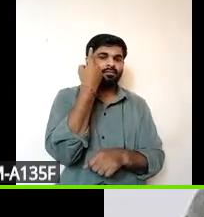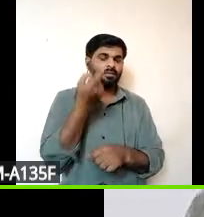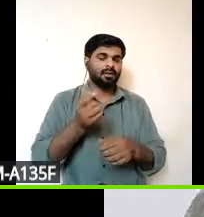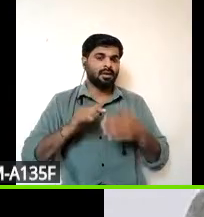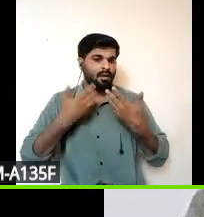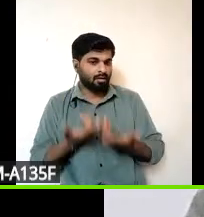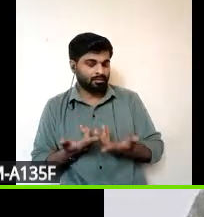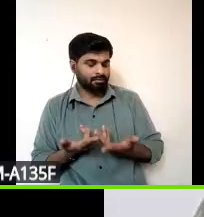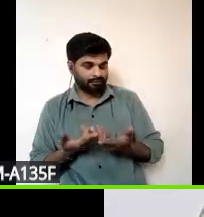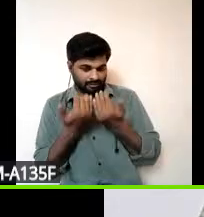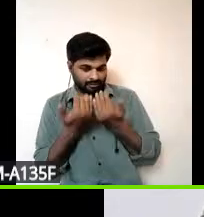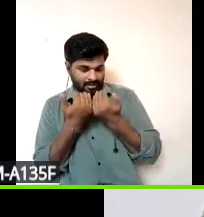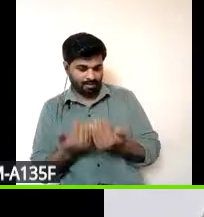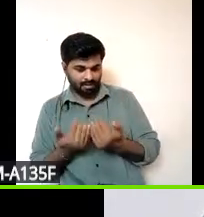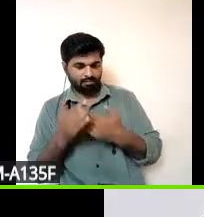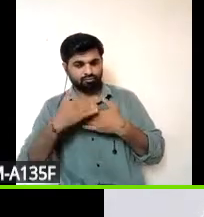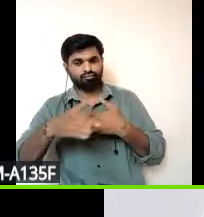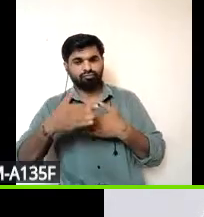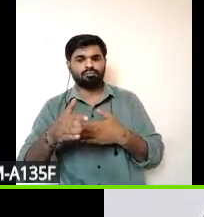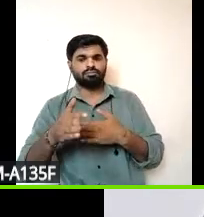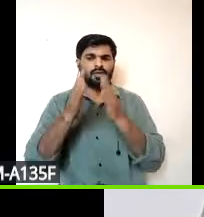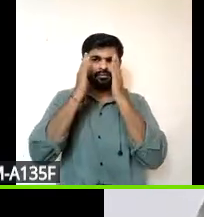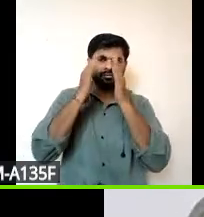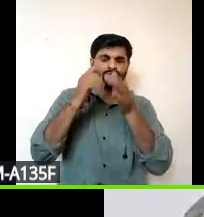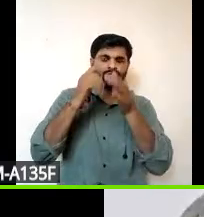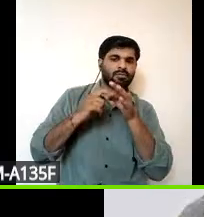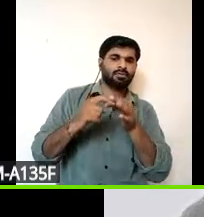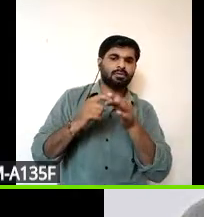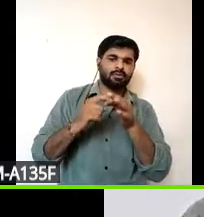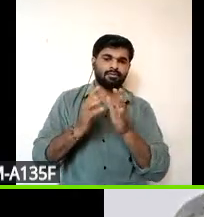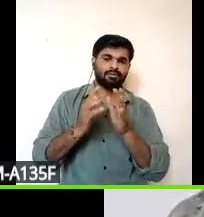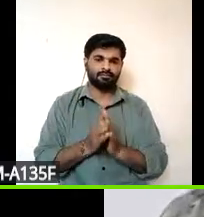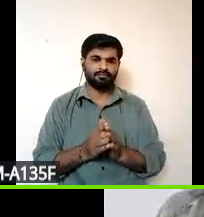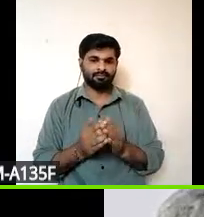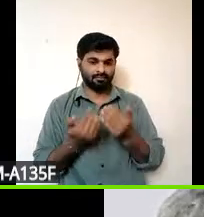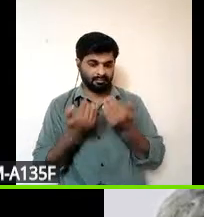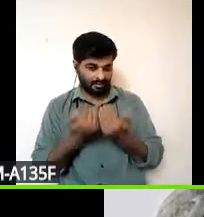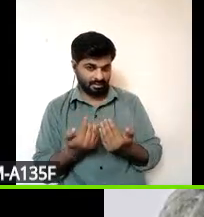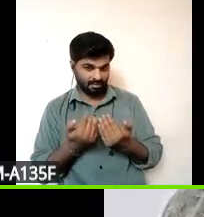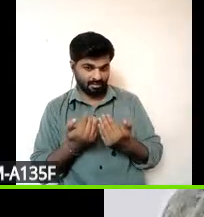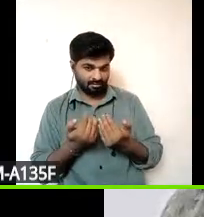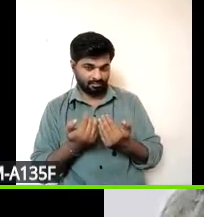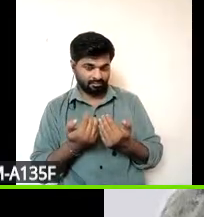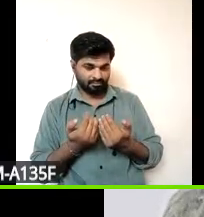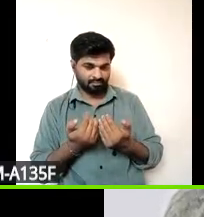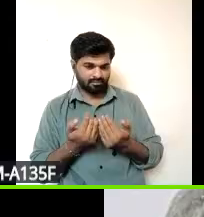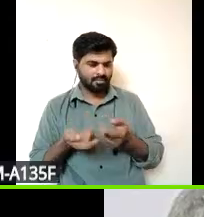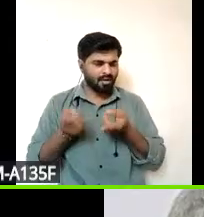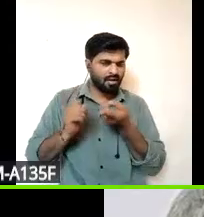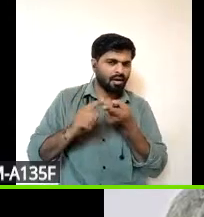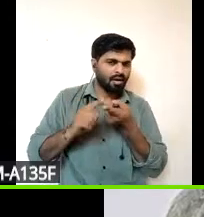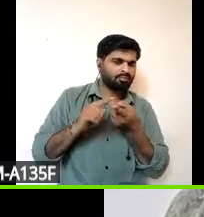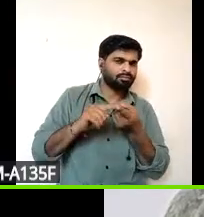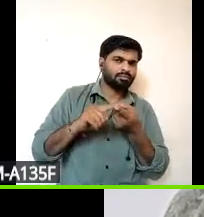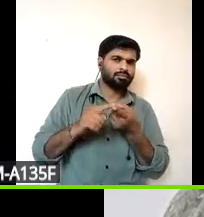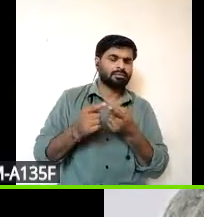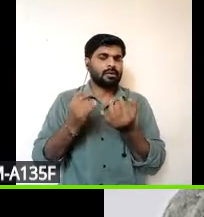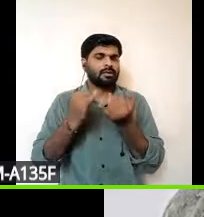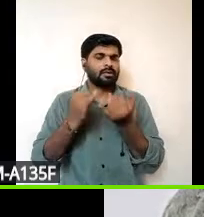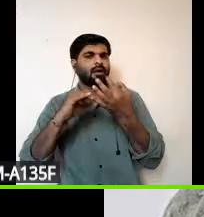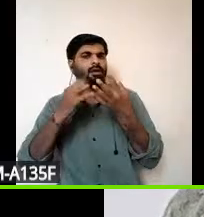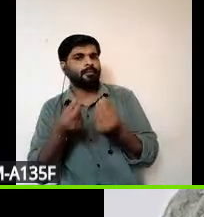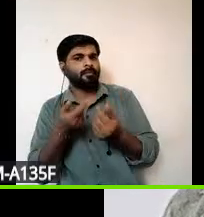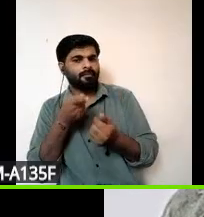on, what are the type of questions, and majorly probably trying just to understand how does it all happen, how does data